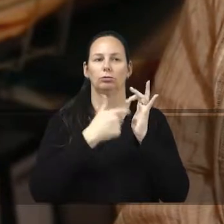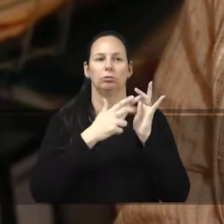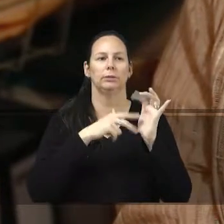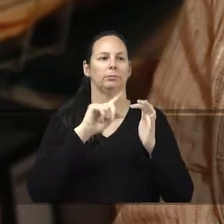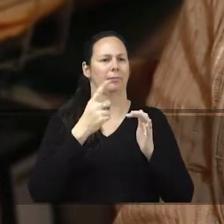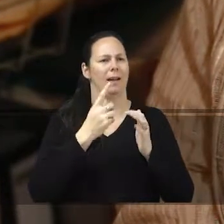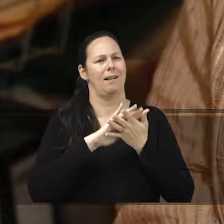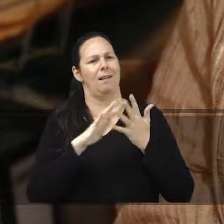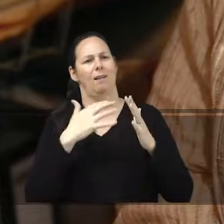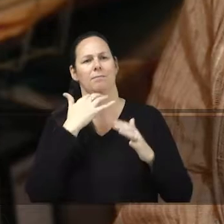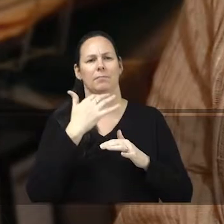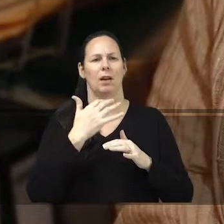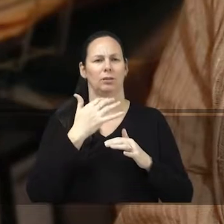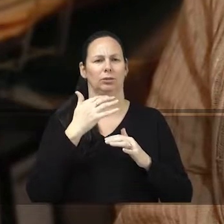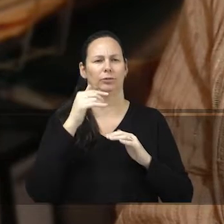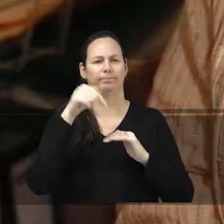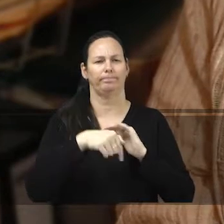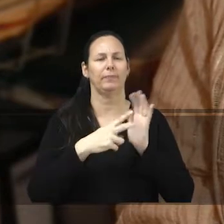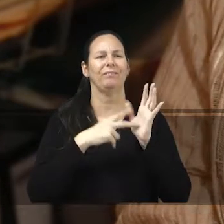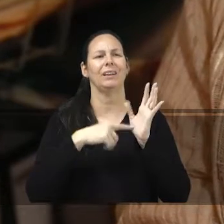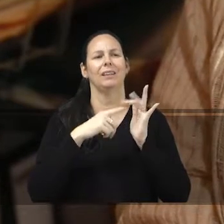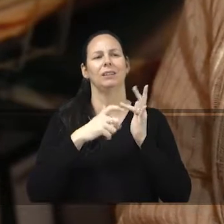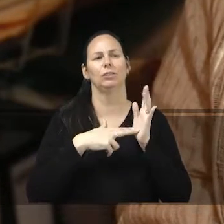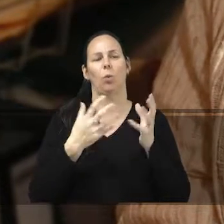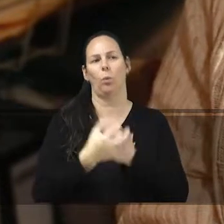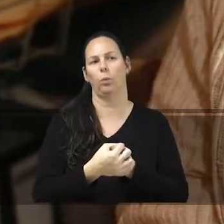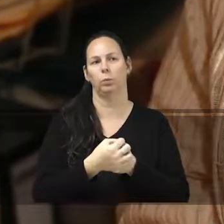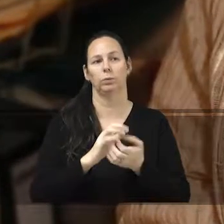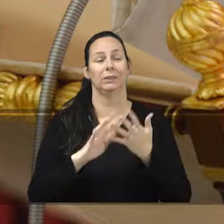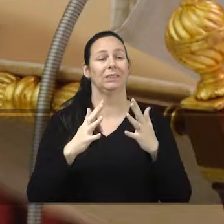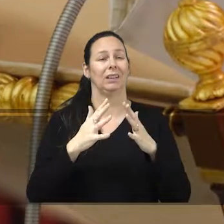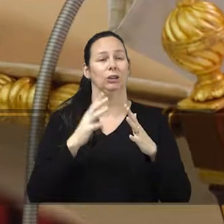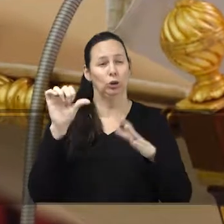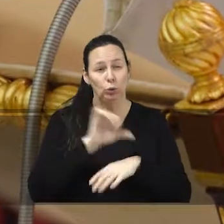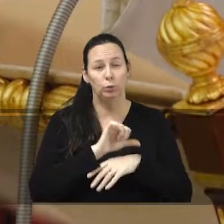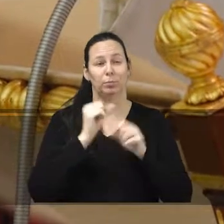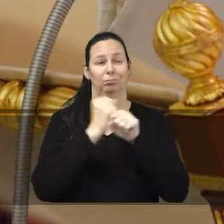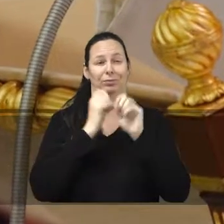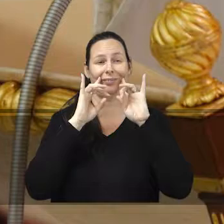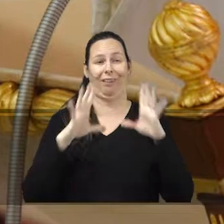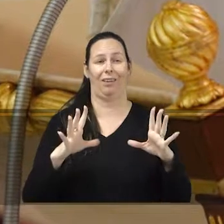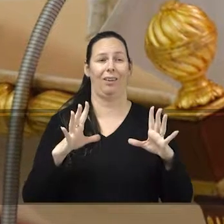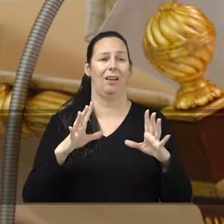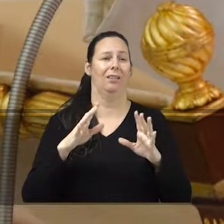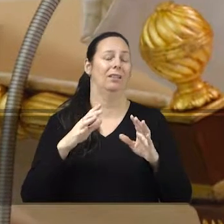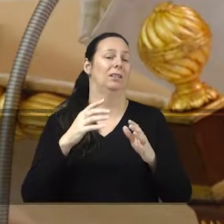on? Now, it should be pretty clear to all of us, if we've read what Pope Francis says,